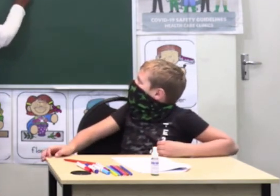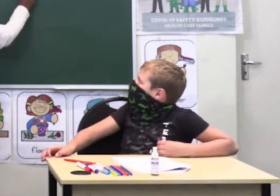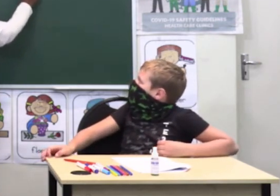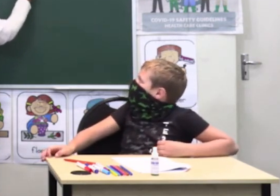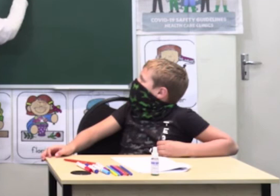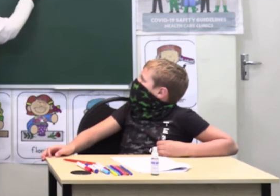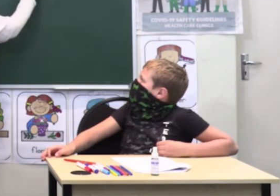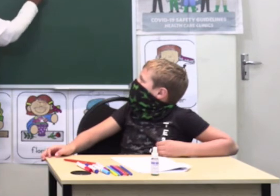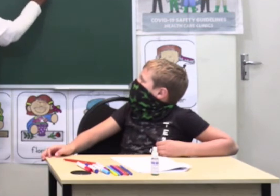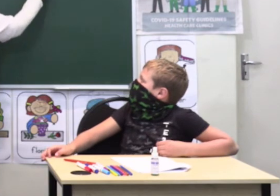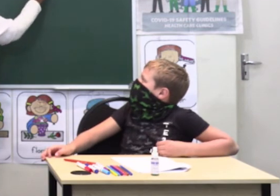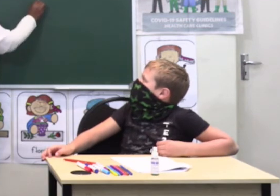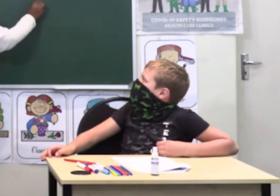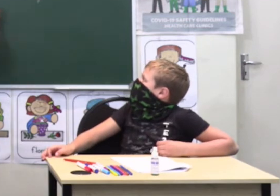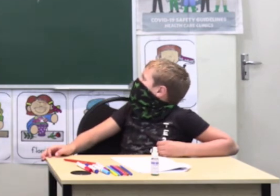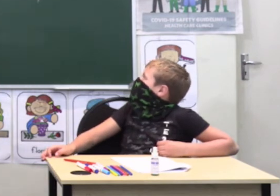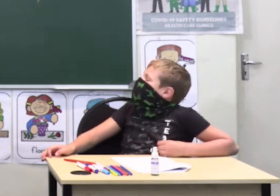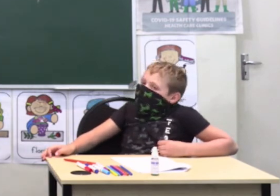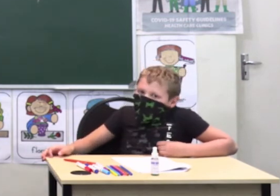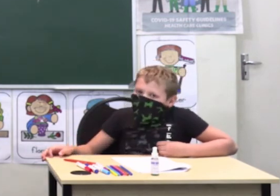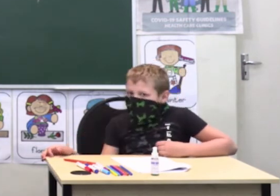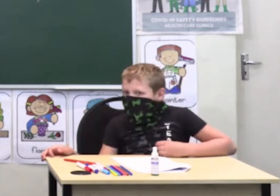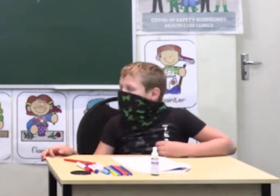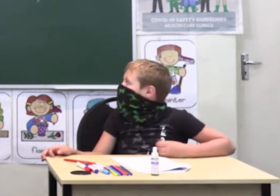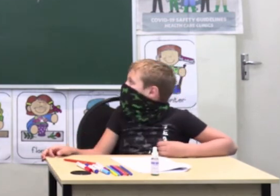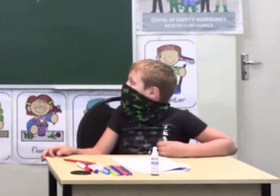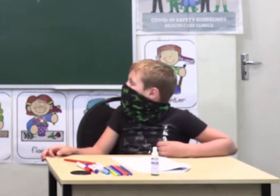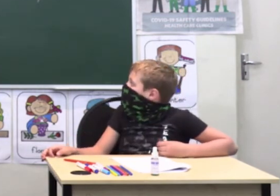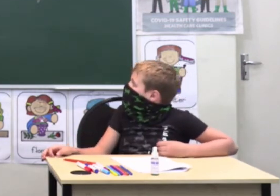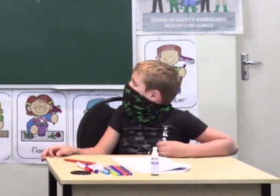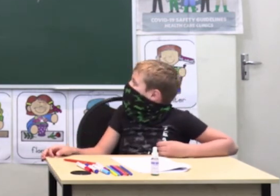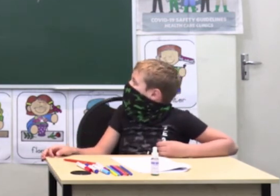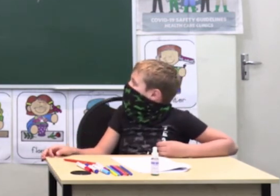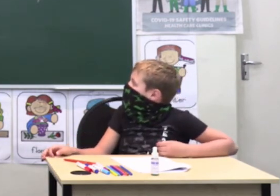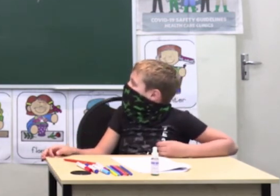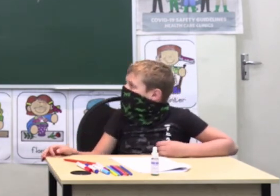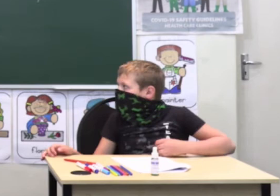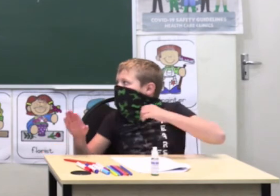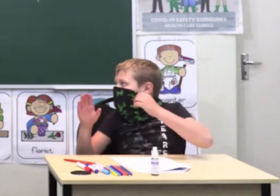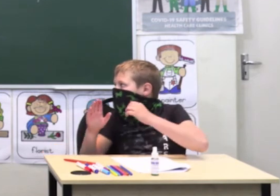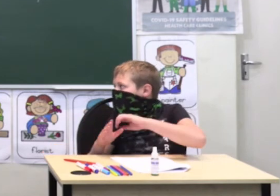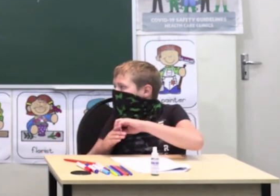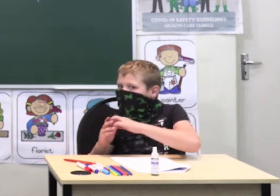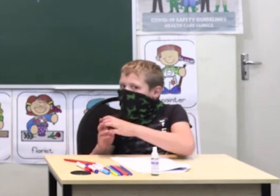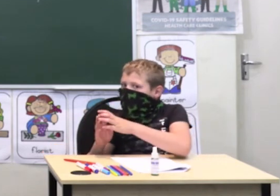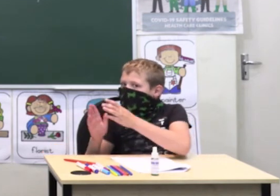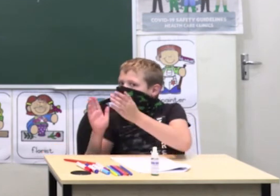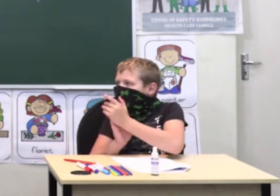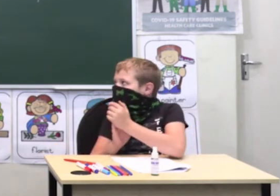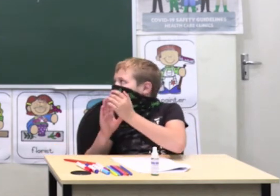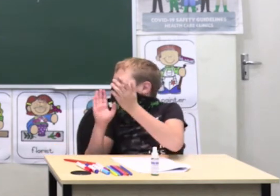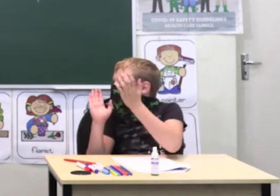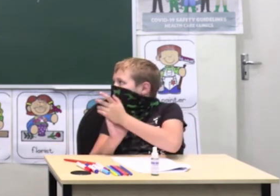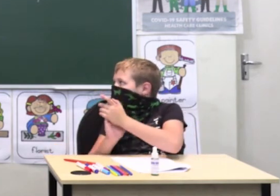2 syllables. How about this one here? Camera. Let us try to clap it.